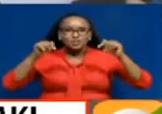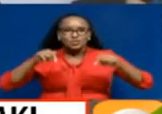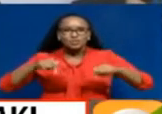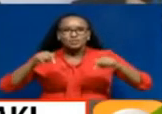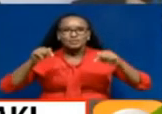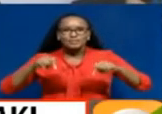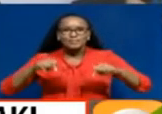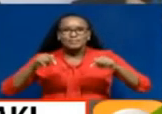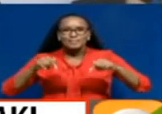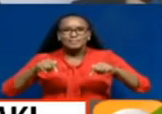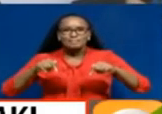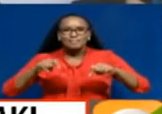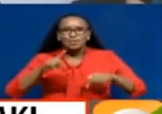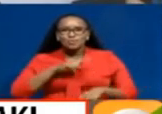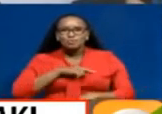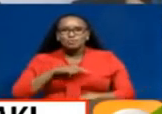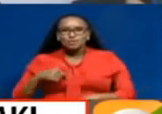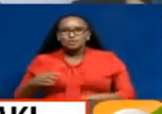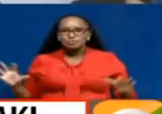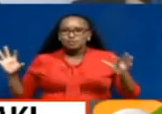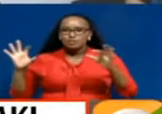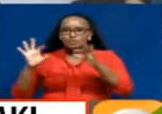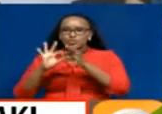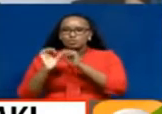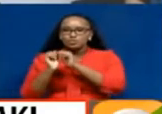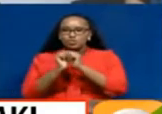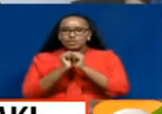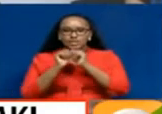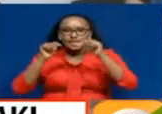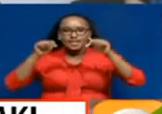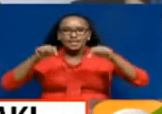Today, we are gathered here